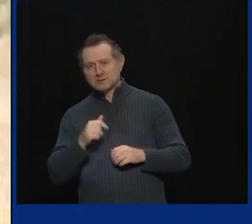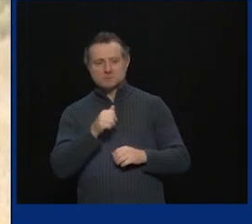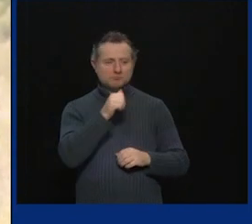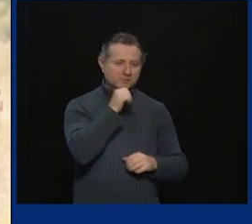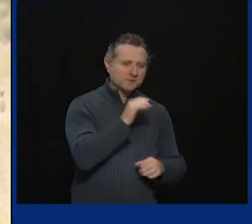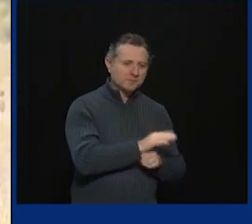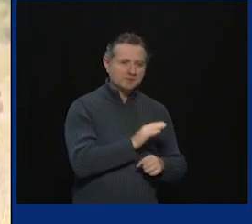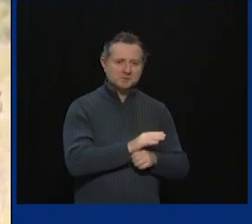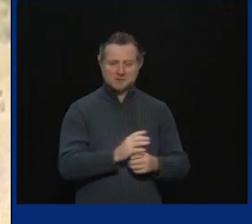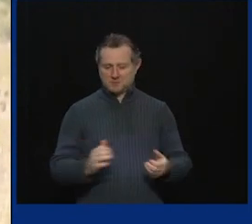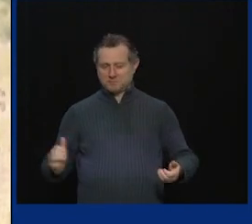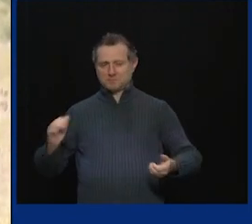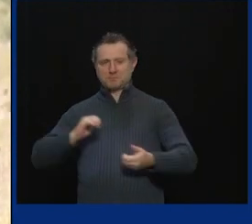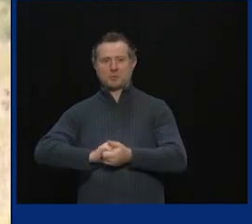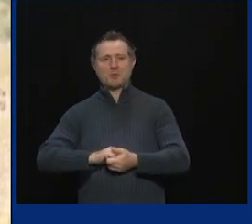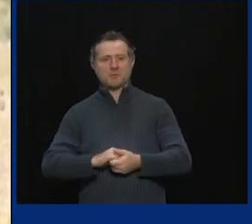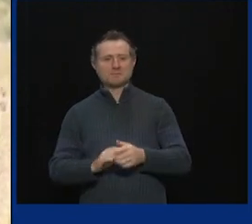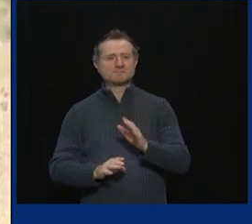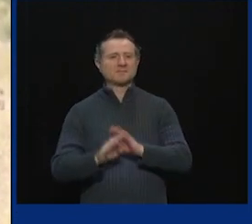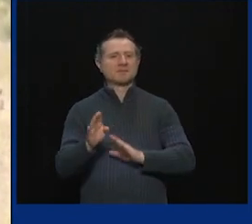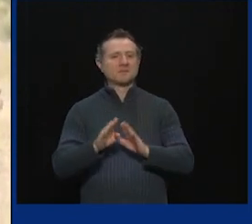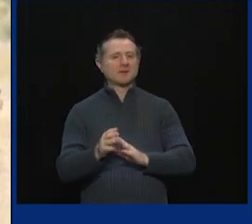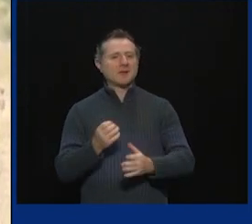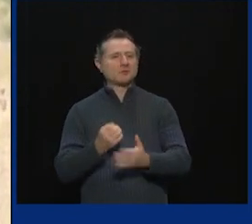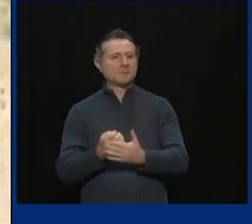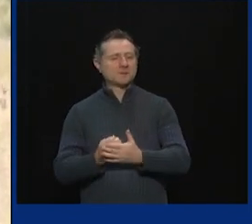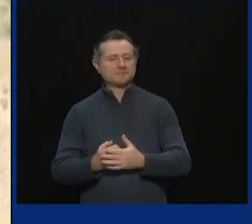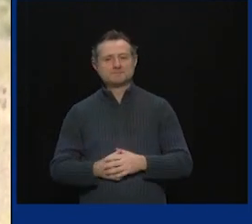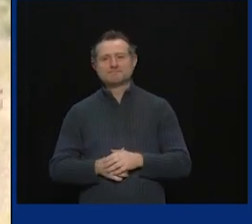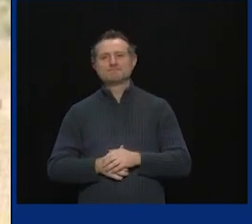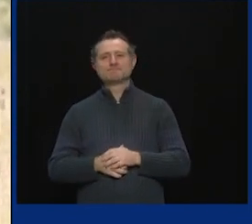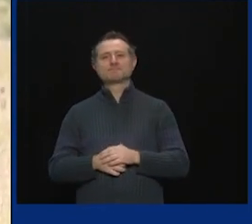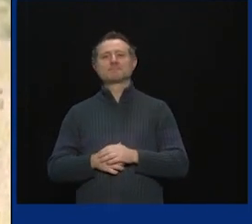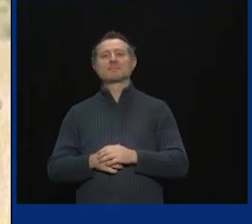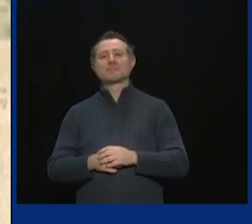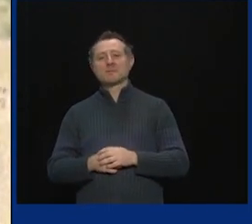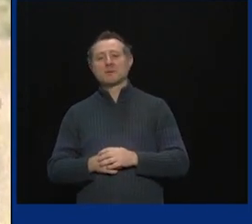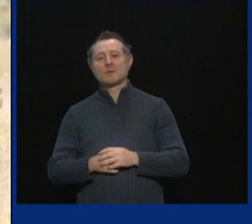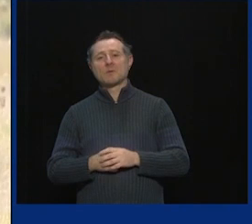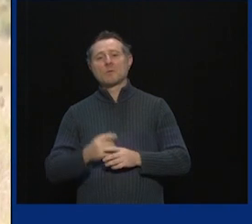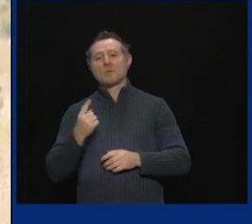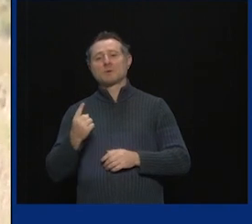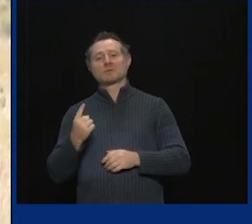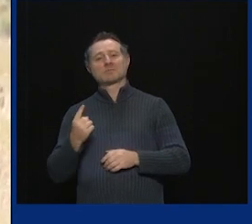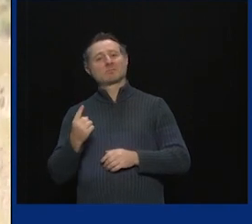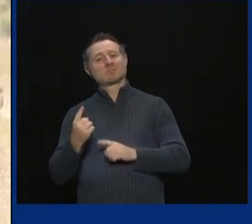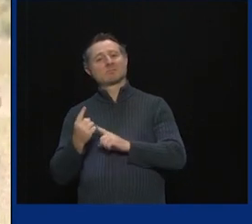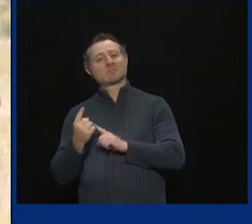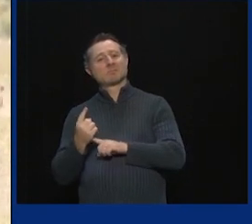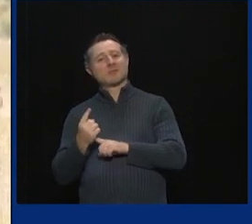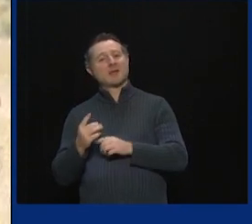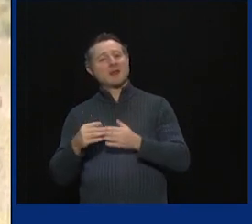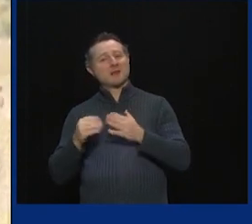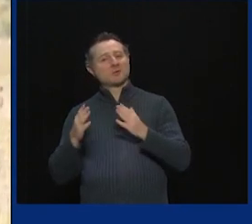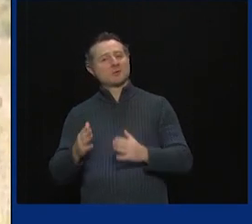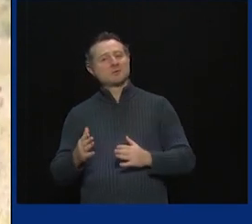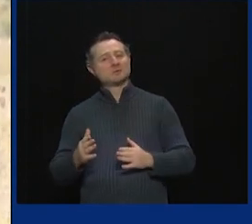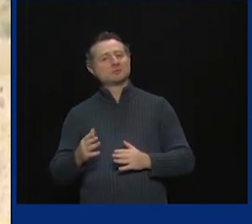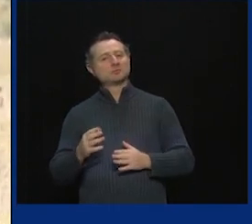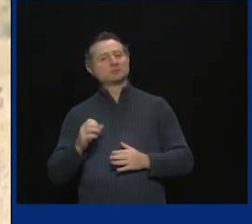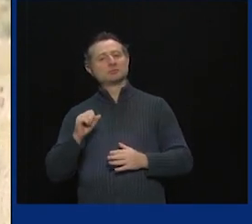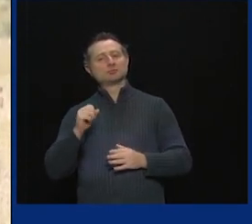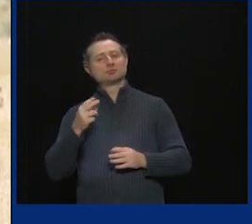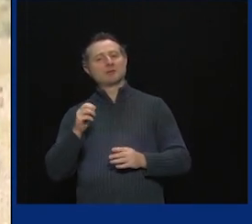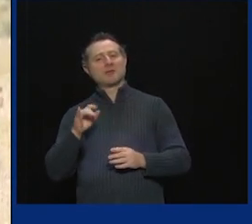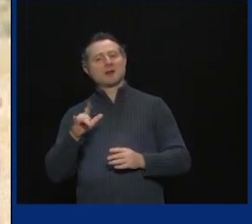of these local business owners is the chair of our county legislature, Shelley Stein. Shelley, thank you for your leadership, and to all the members of the county legislature